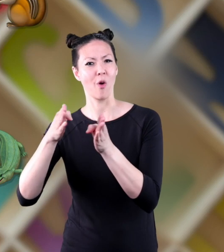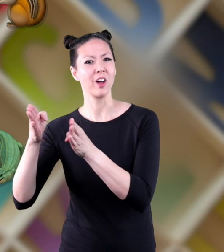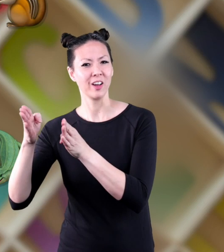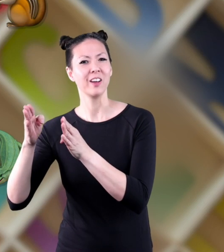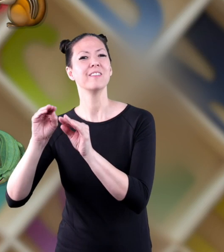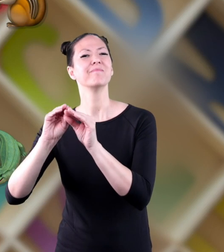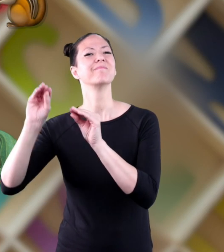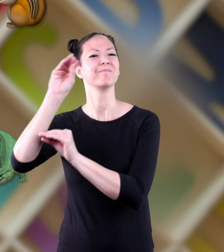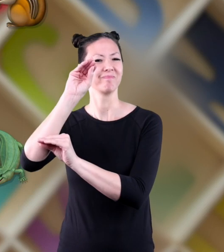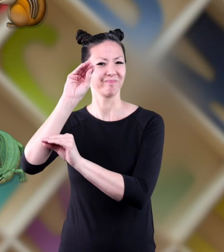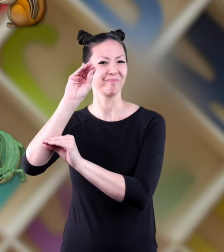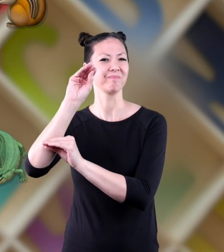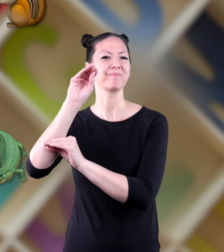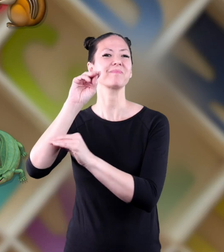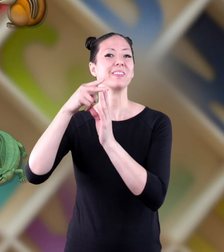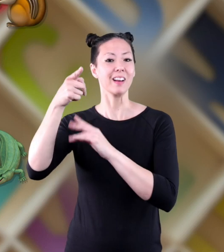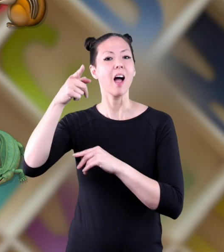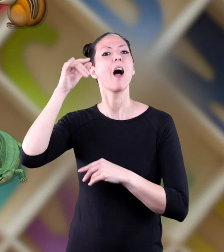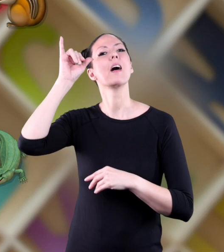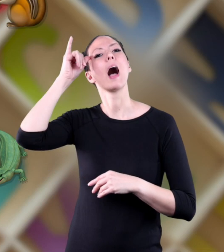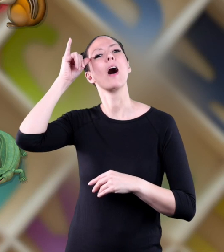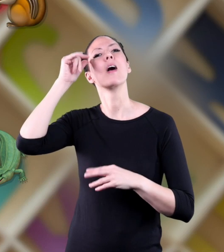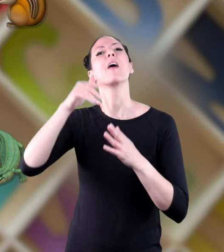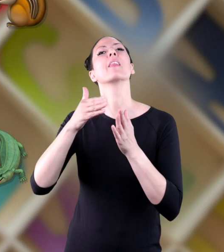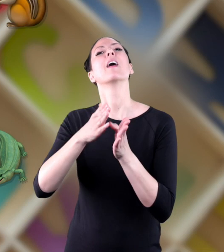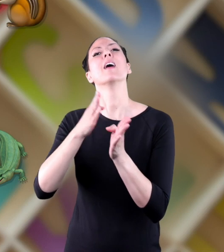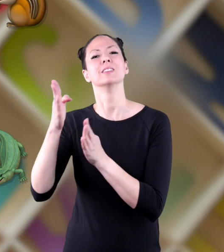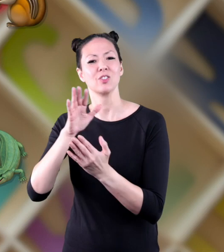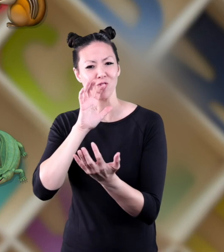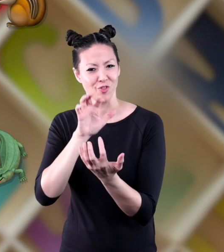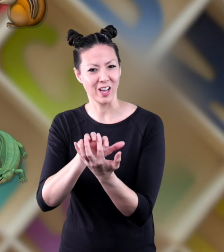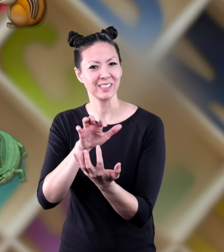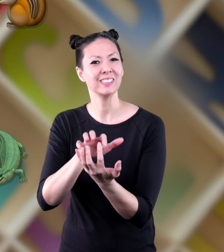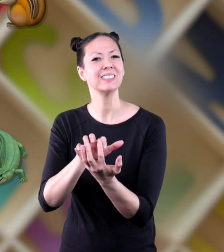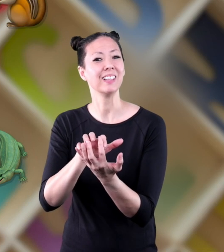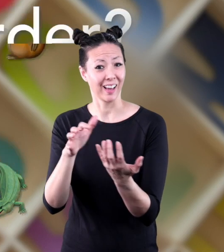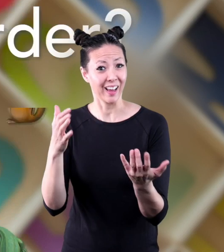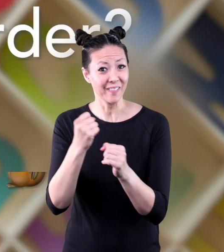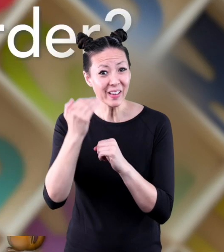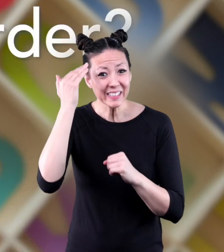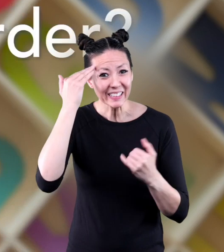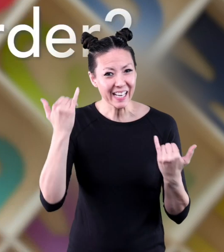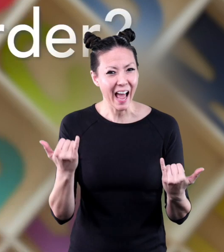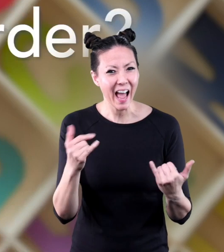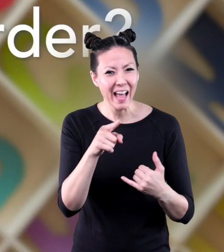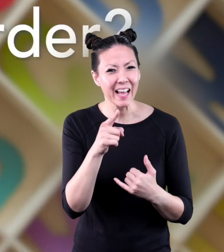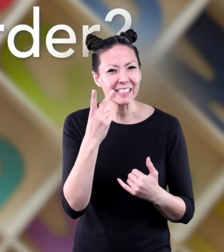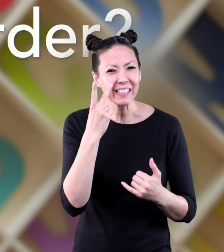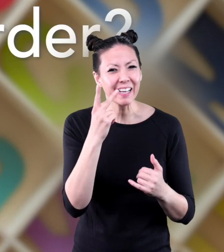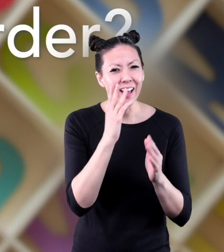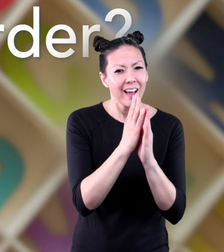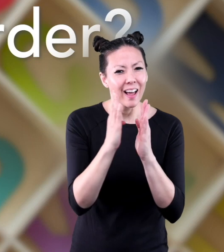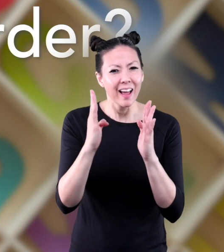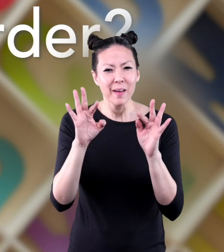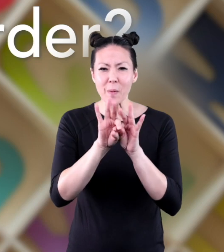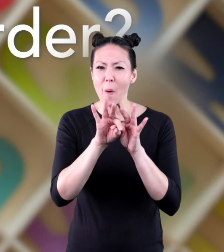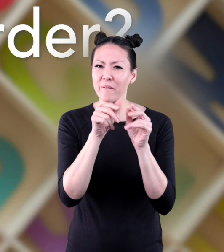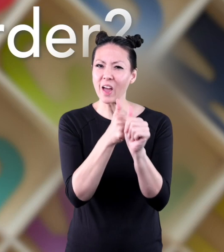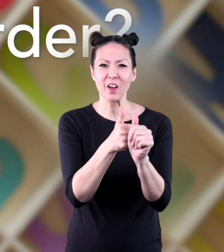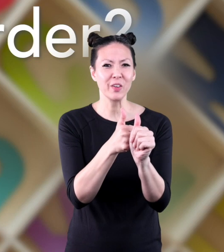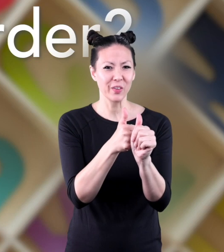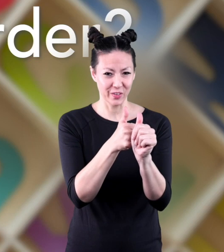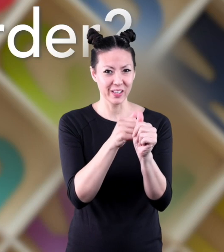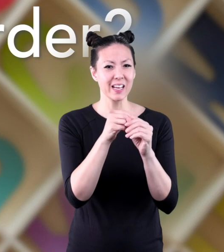in chipmunk. Then we'd have cow, and then crocodile. Make sense? Can you put the following items of clothing